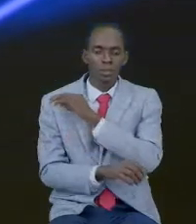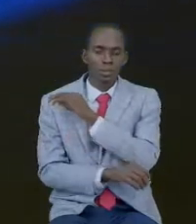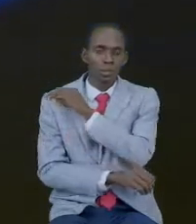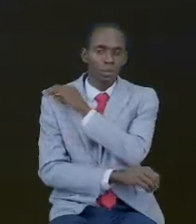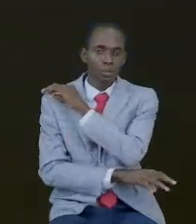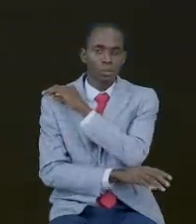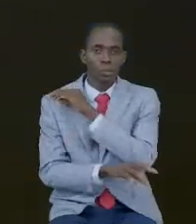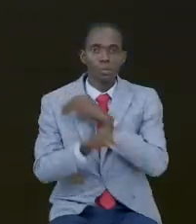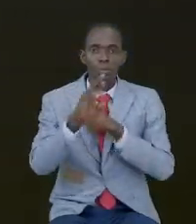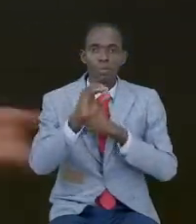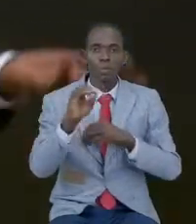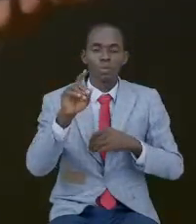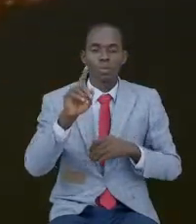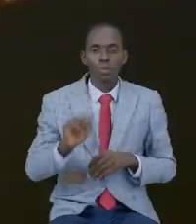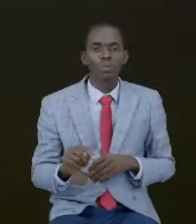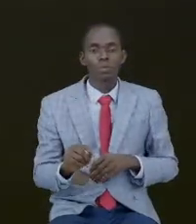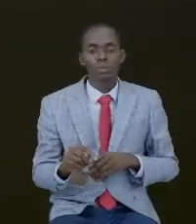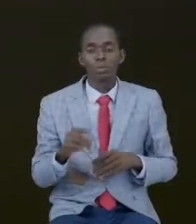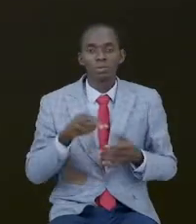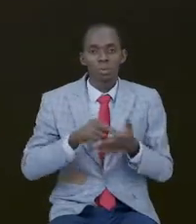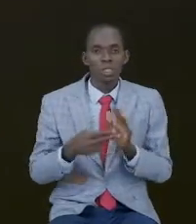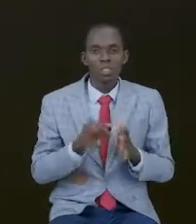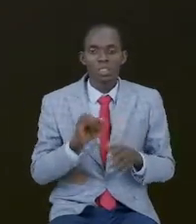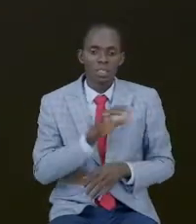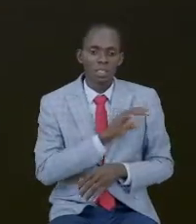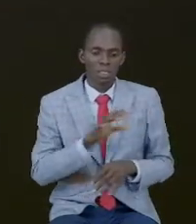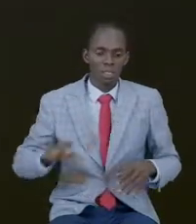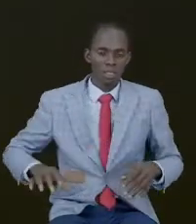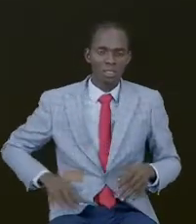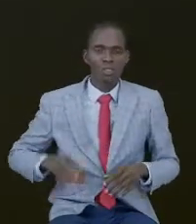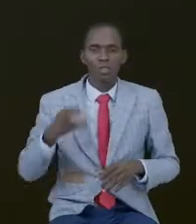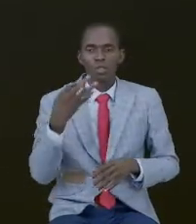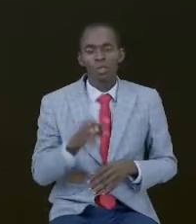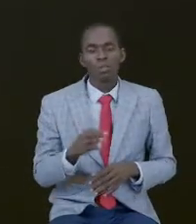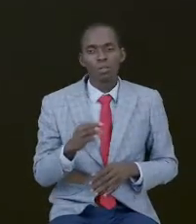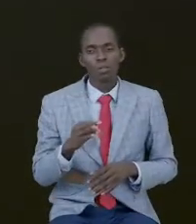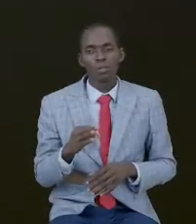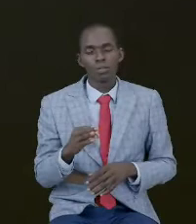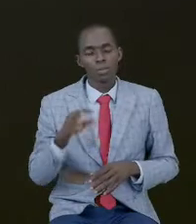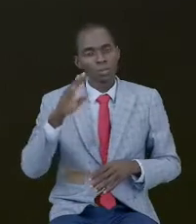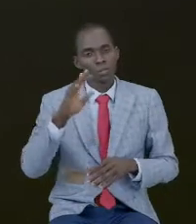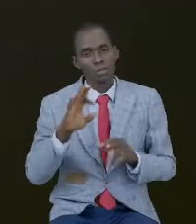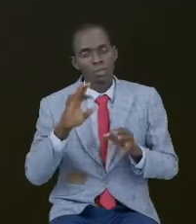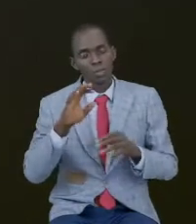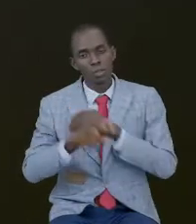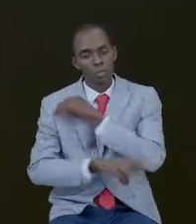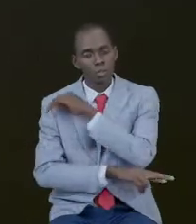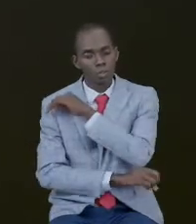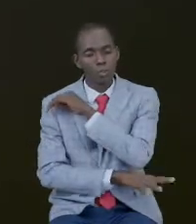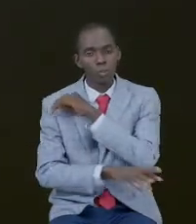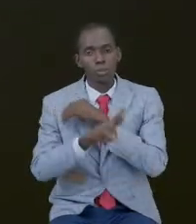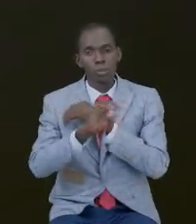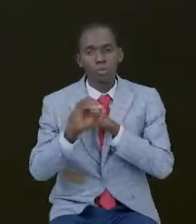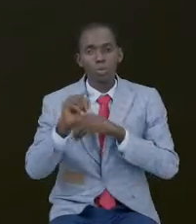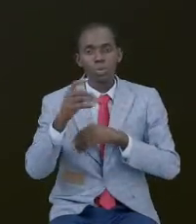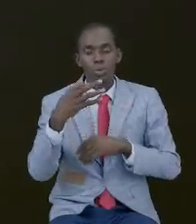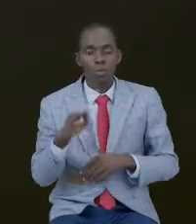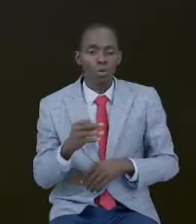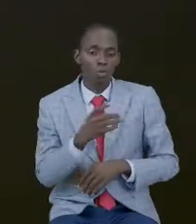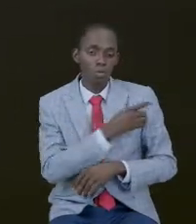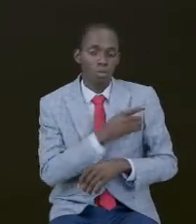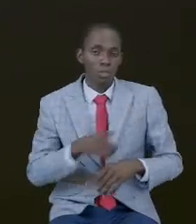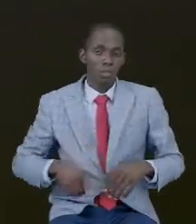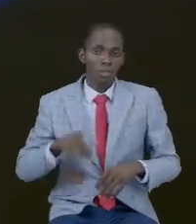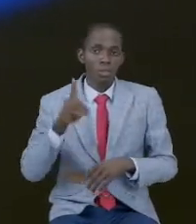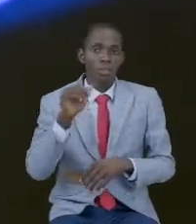offspring of David, Christ, if the root be holy, so are the branches. Look